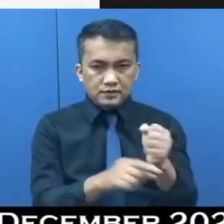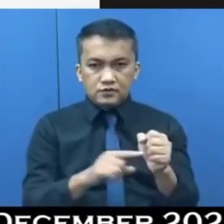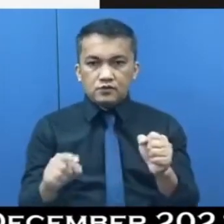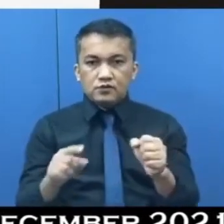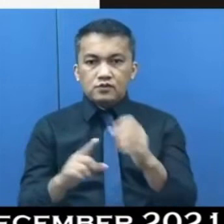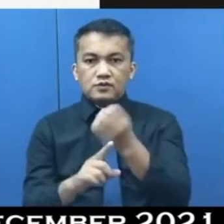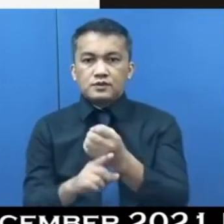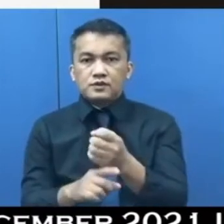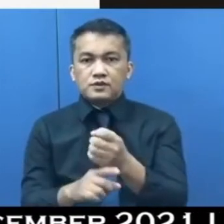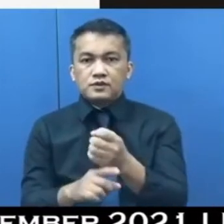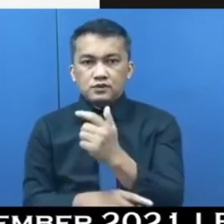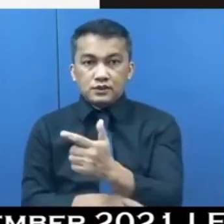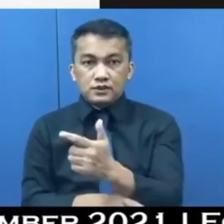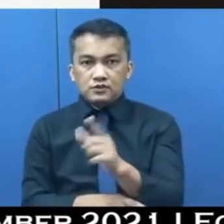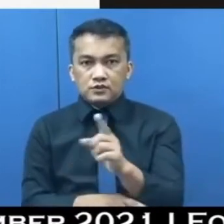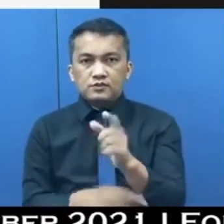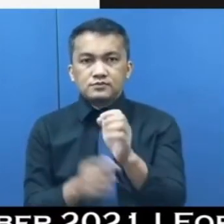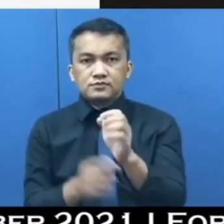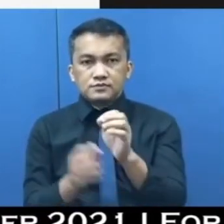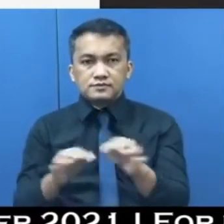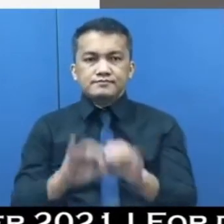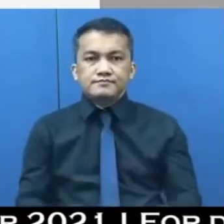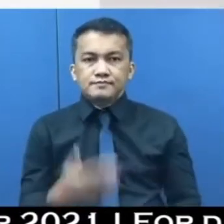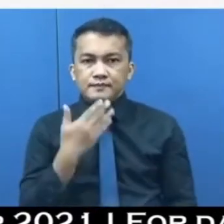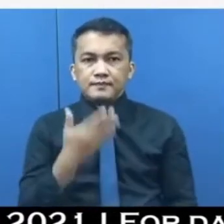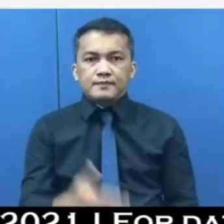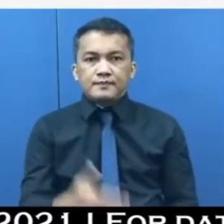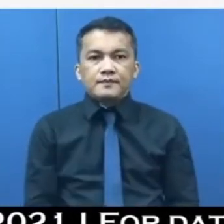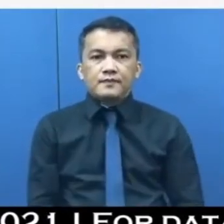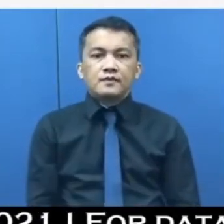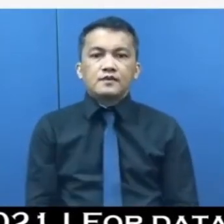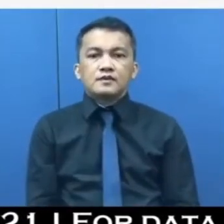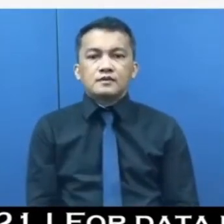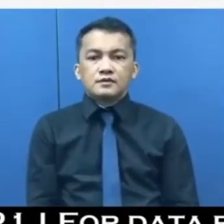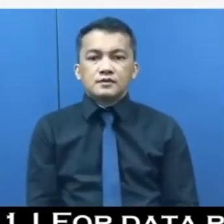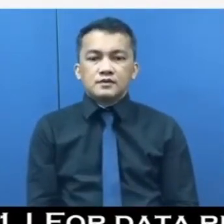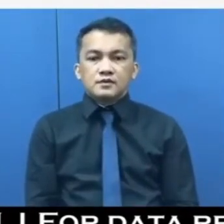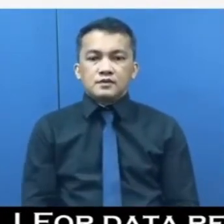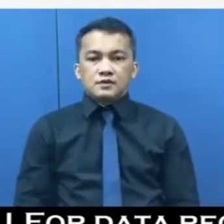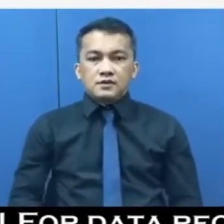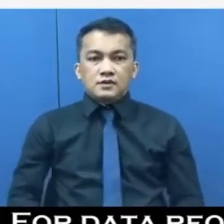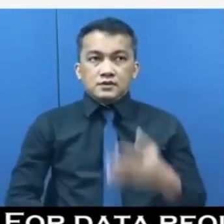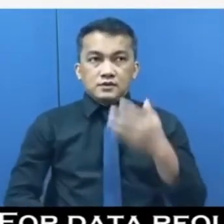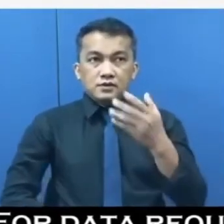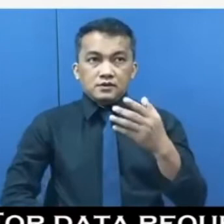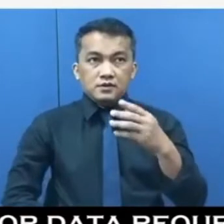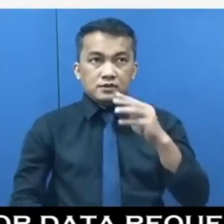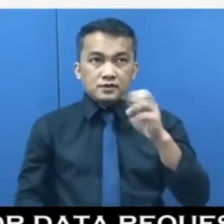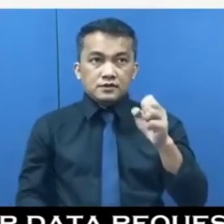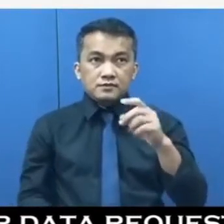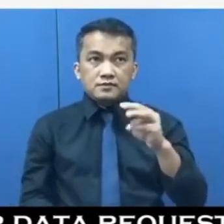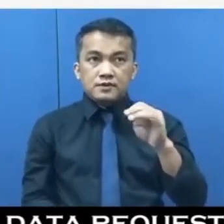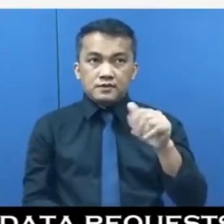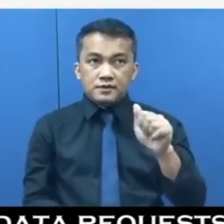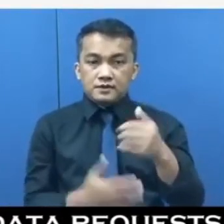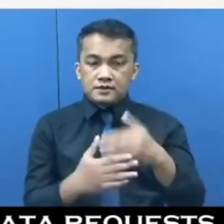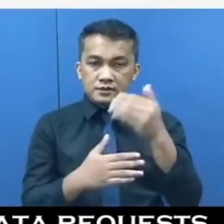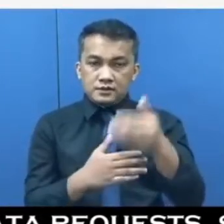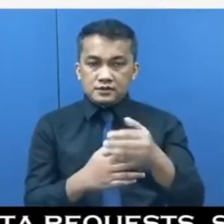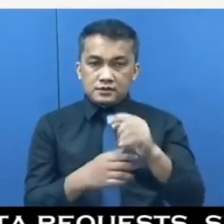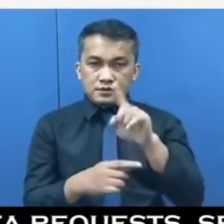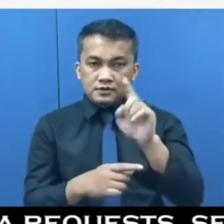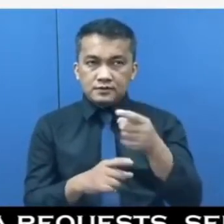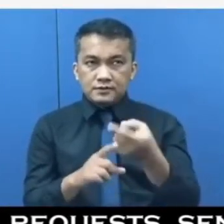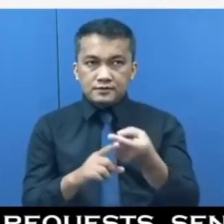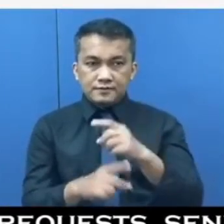2021 and that is significant. Thank you. Thank you very much, NS Mapa. Ang susunod na tanong ay galing po